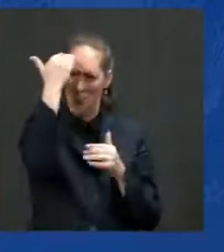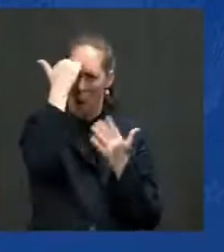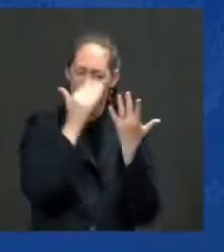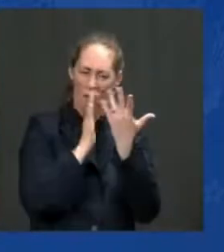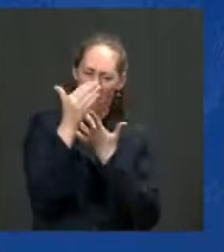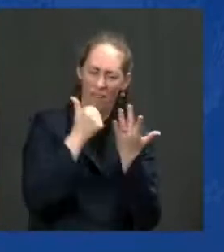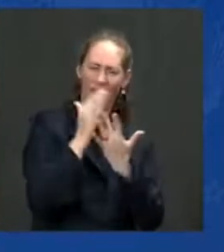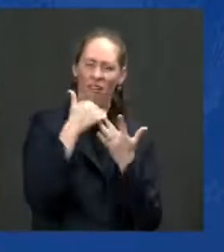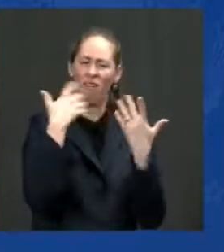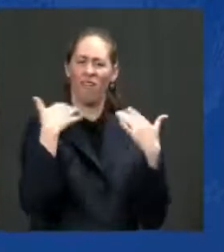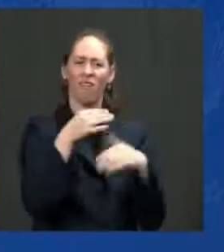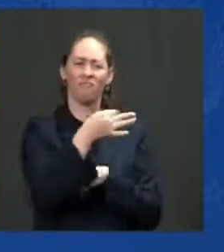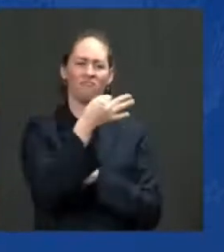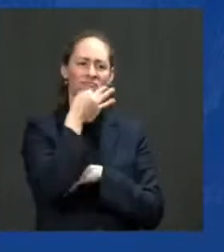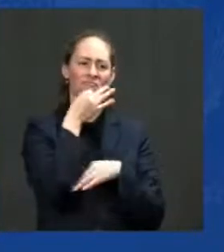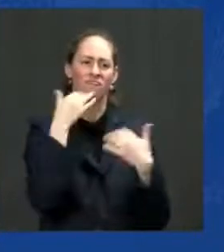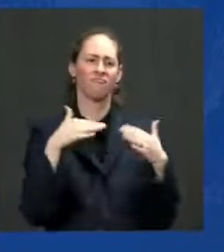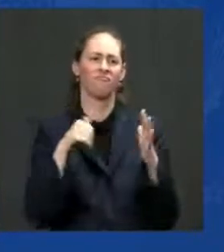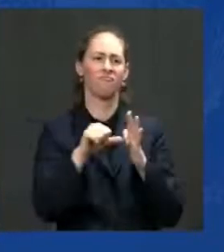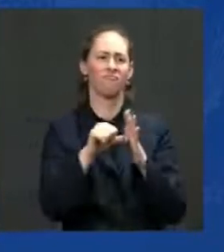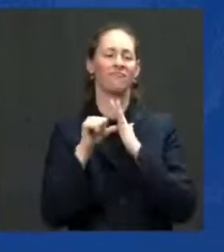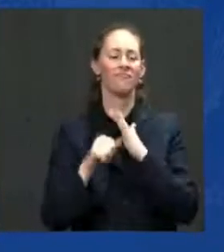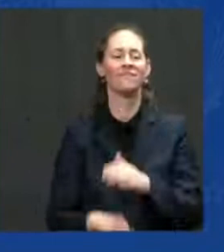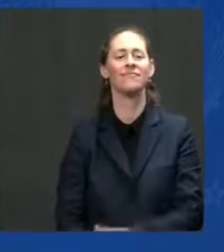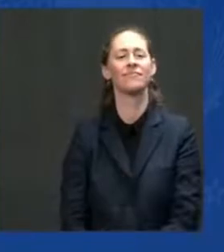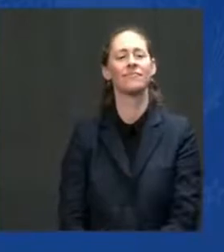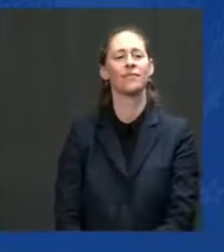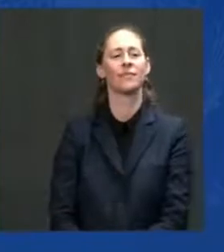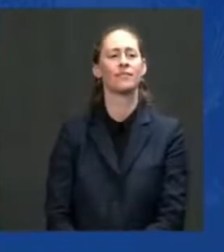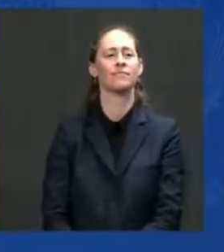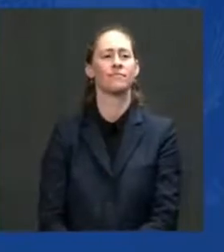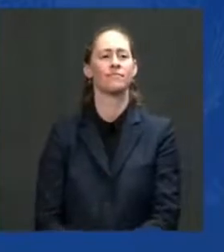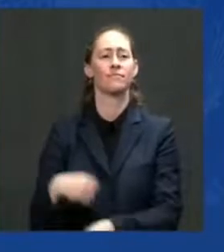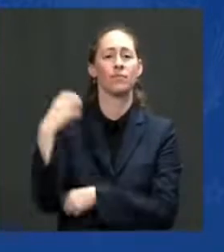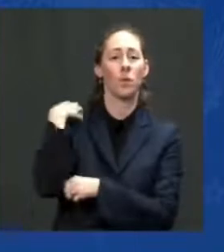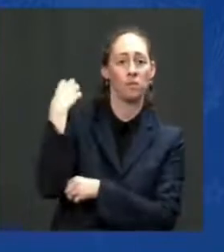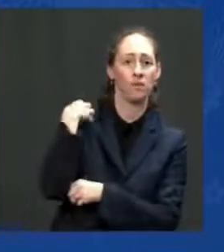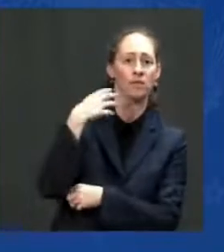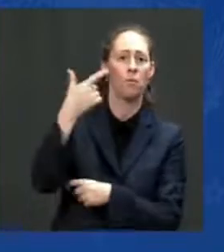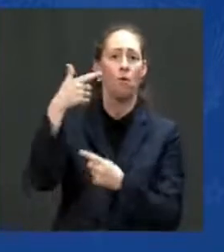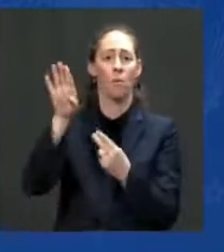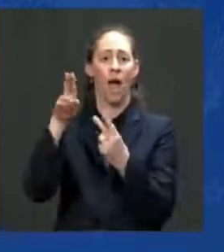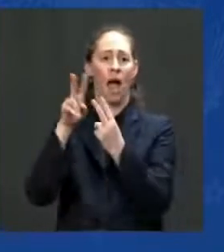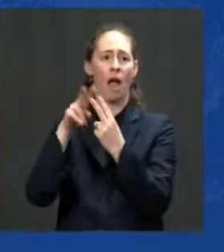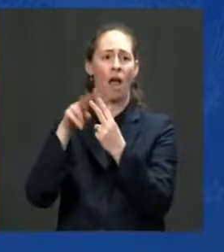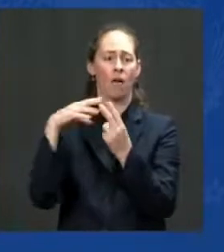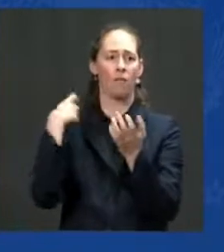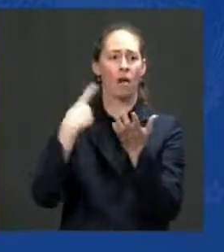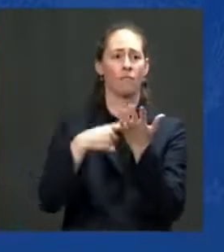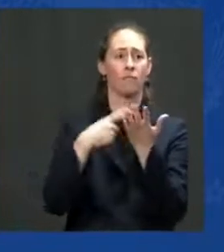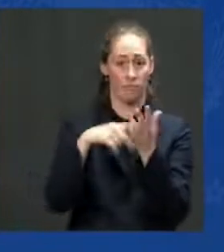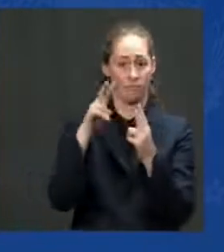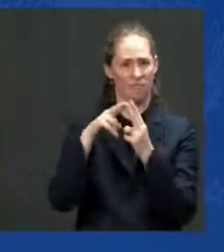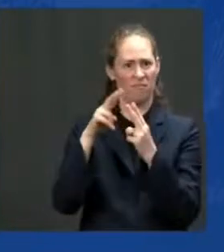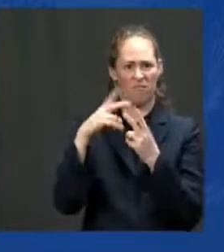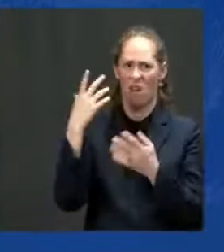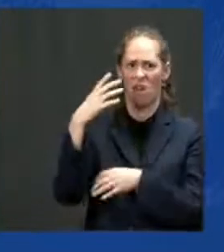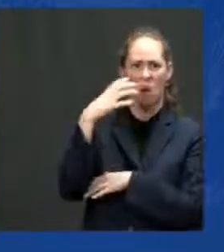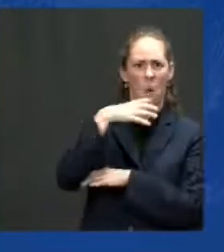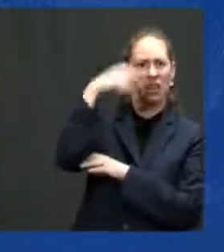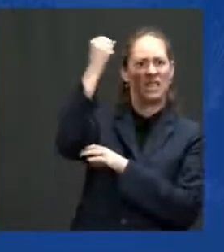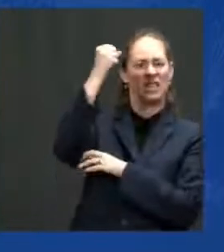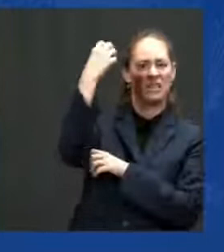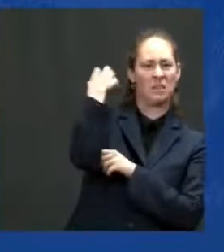and a quarterback. A lot has been made about the fact that we have the oldest coach ever to win a Super Bowl and the oldest quarterback to win the Super